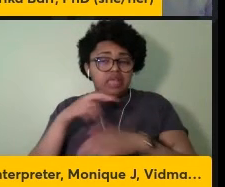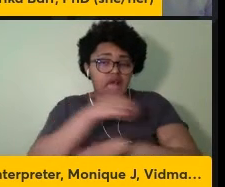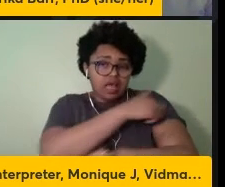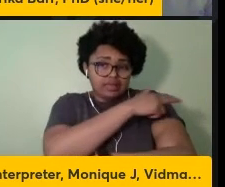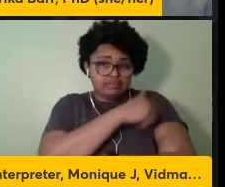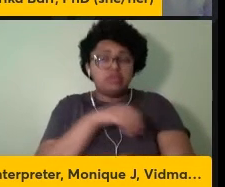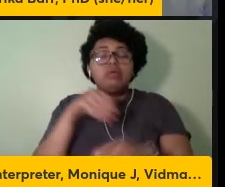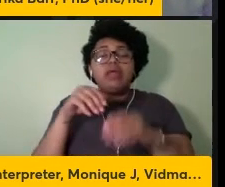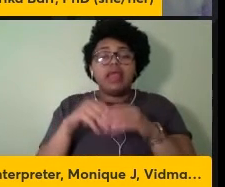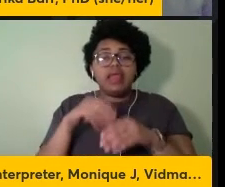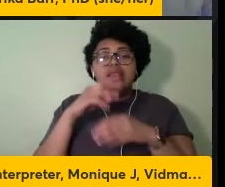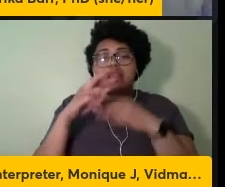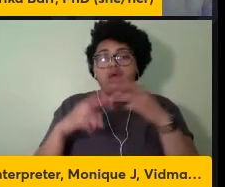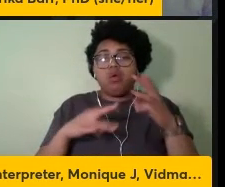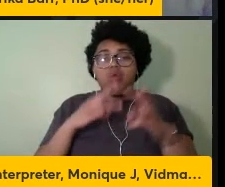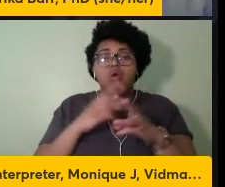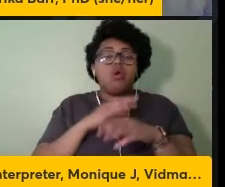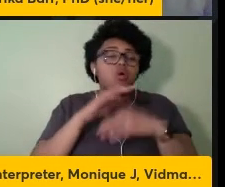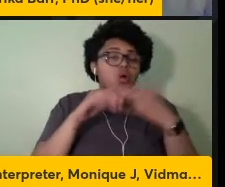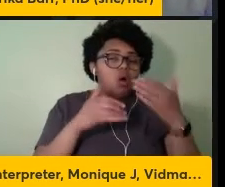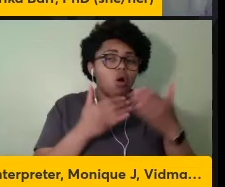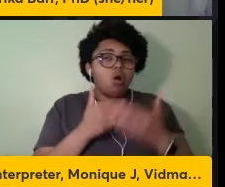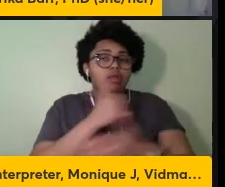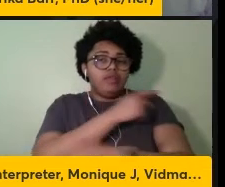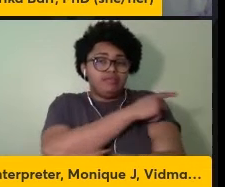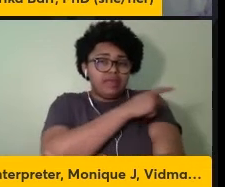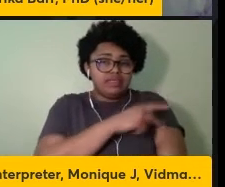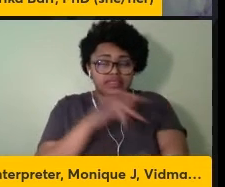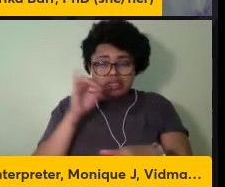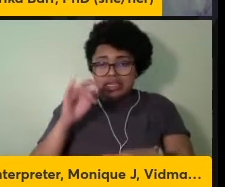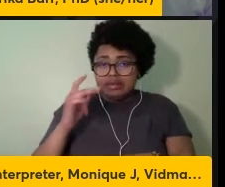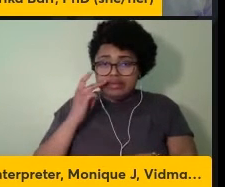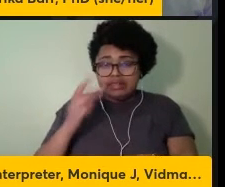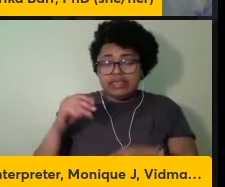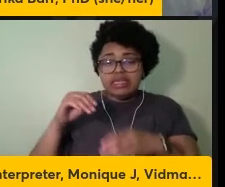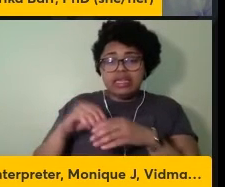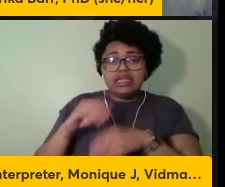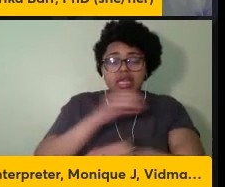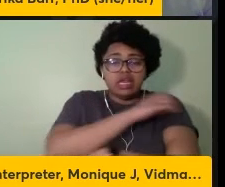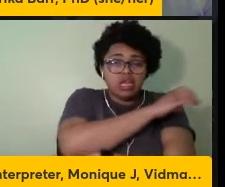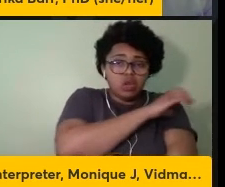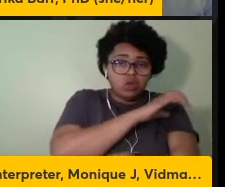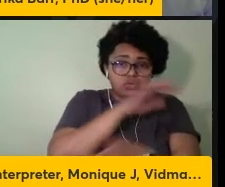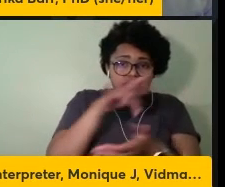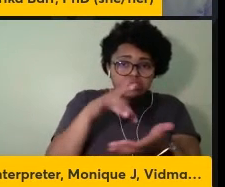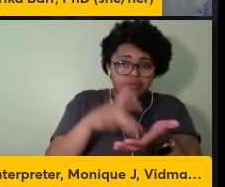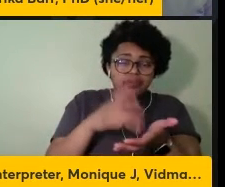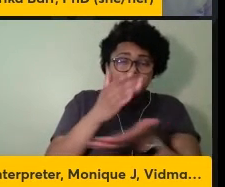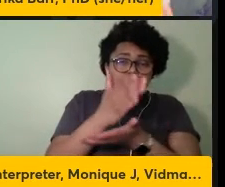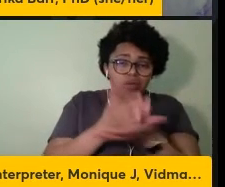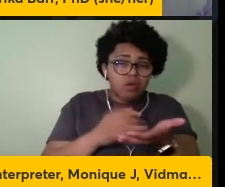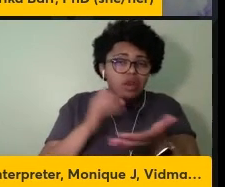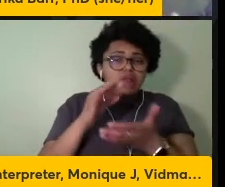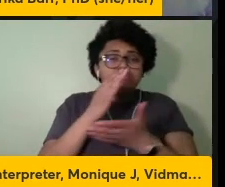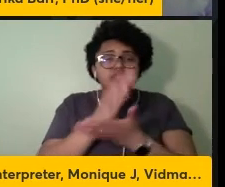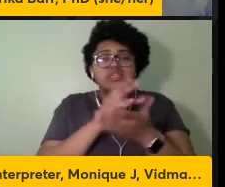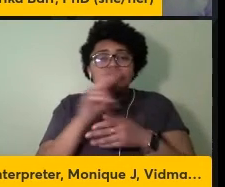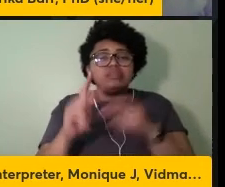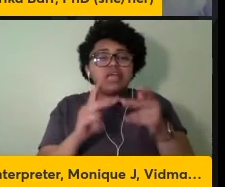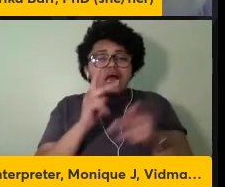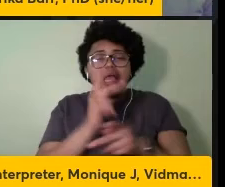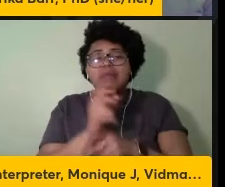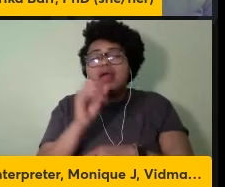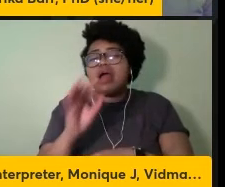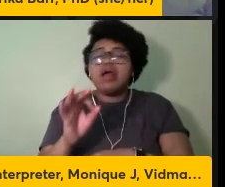the patients that are seen at the clinical center are a part of some sort of protocol.